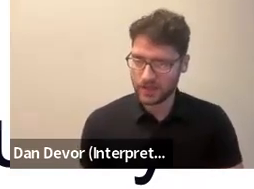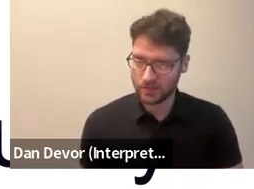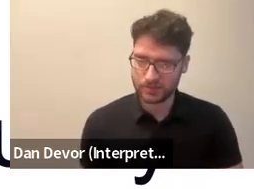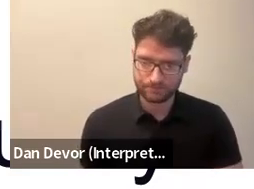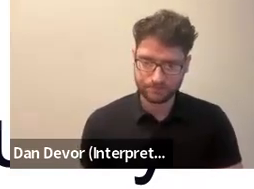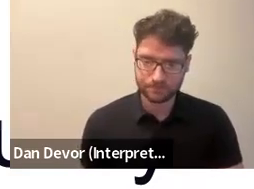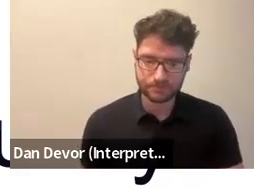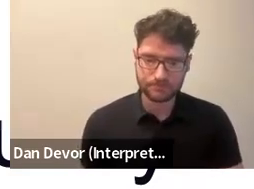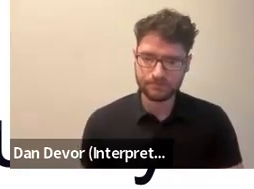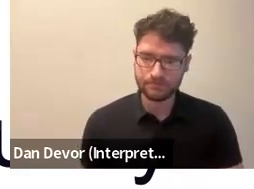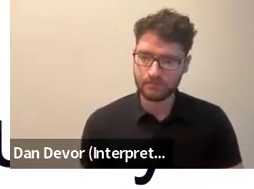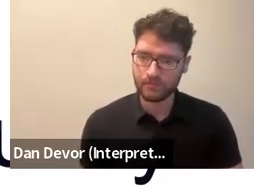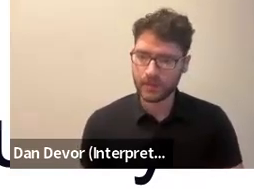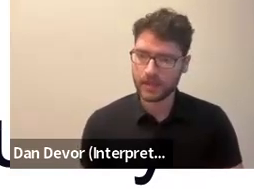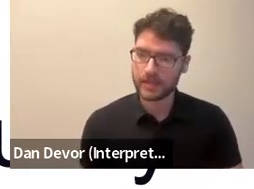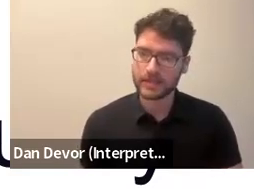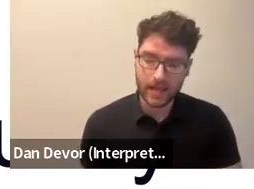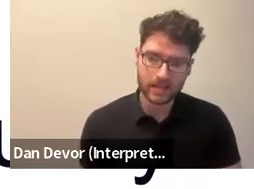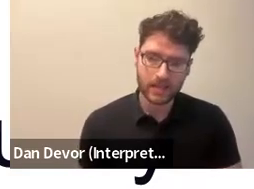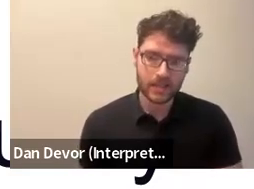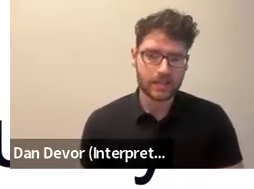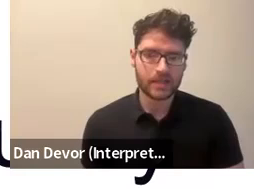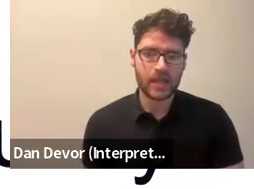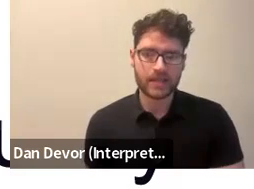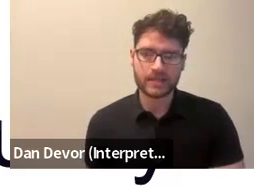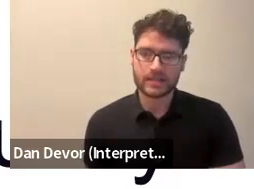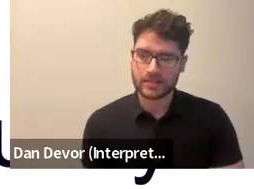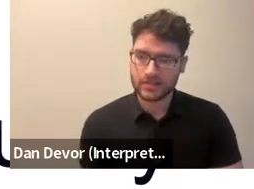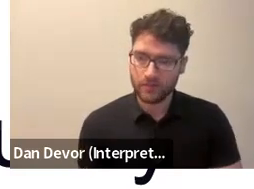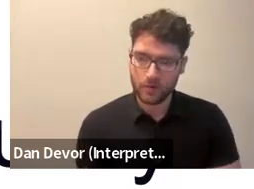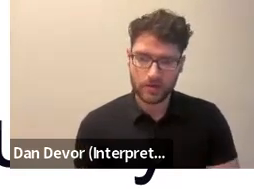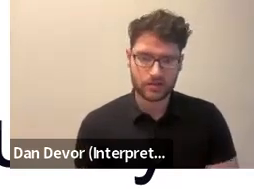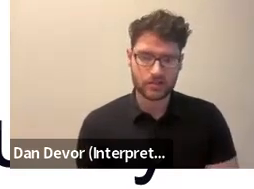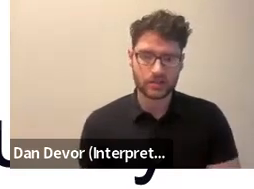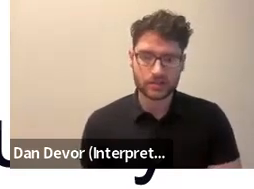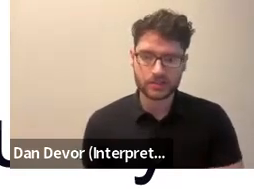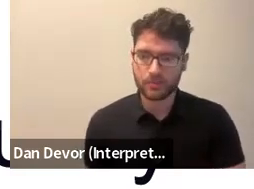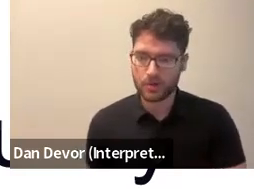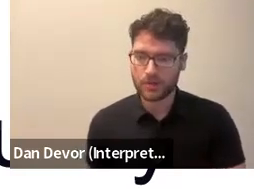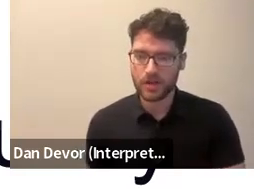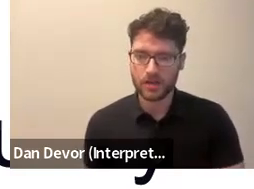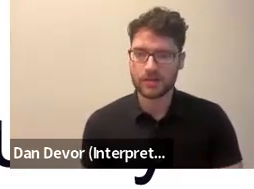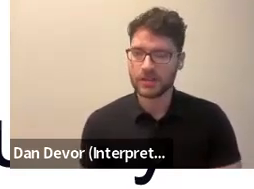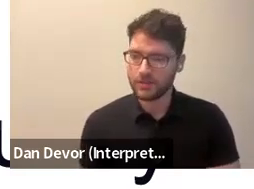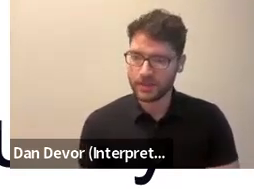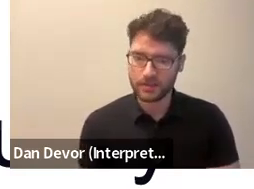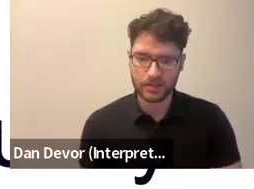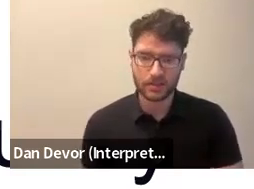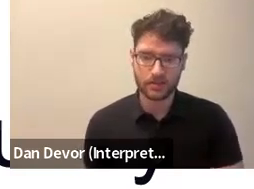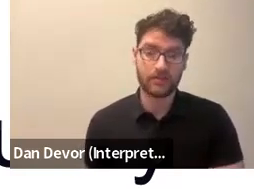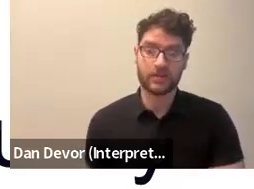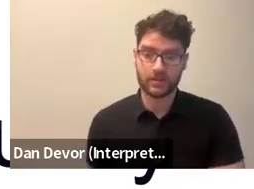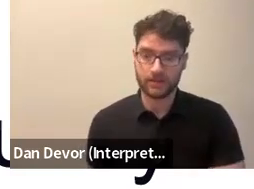well as sign language. And then in 1864, the Collegiate Department of